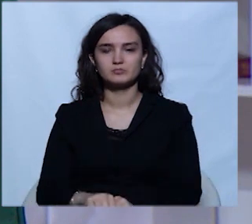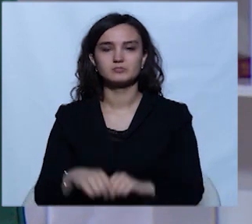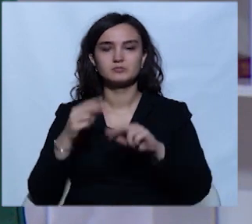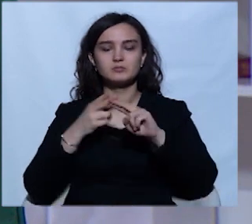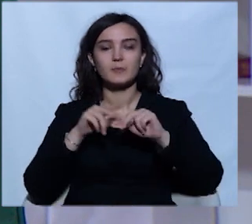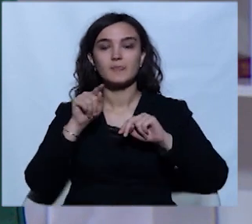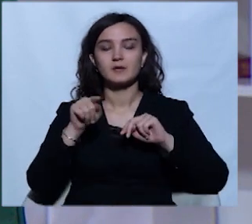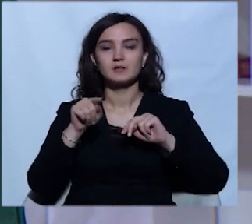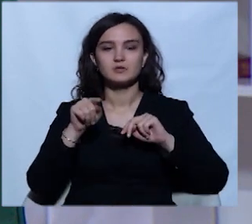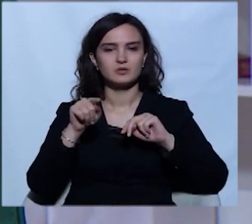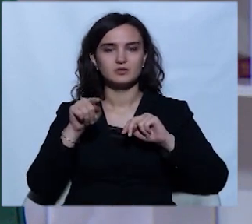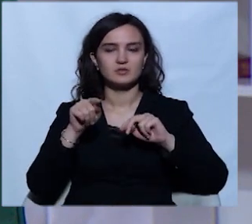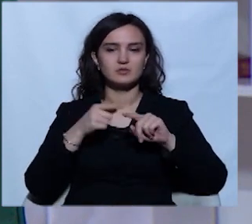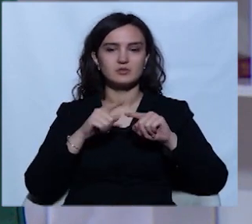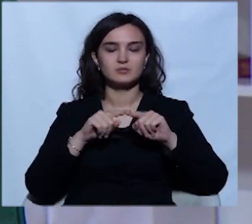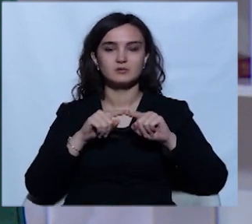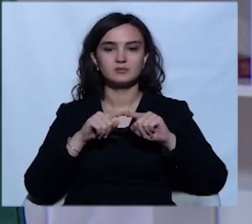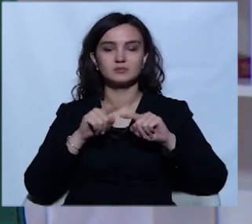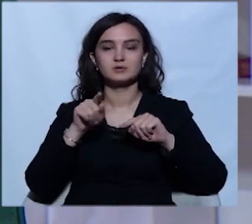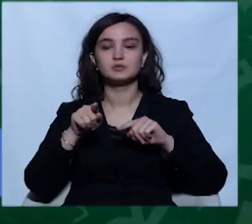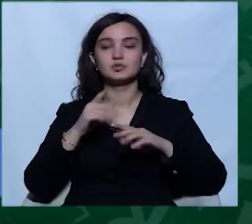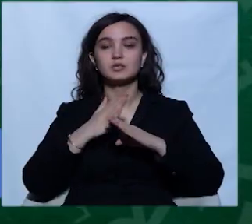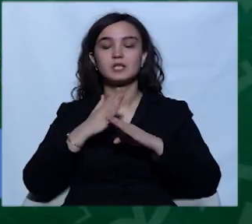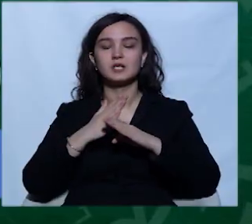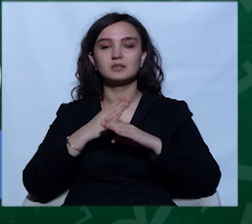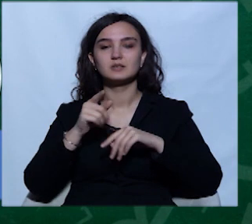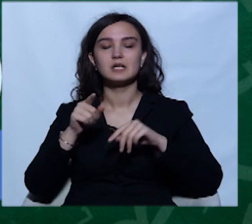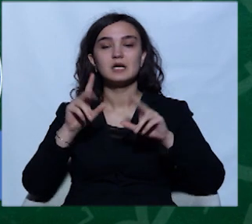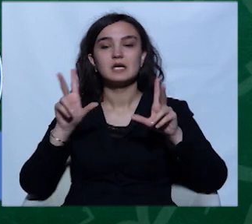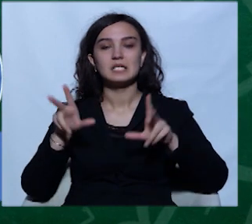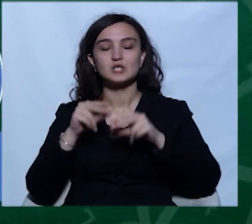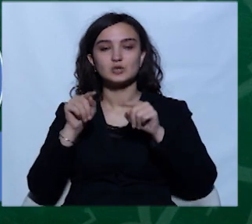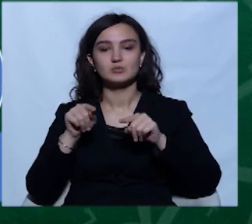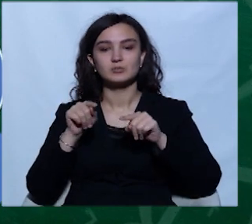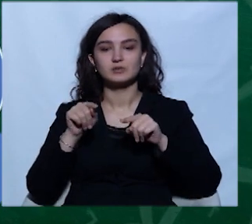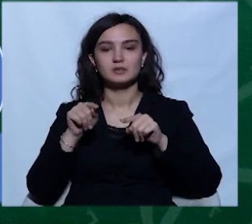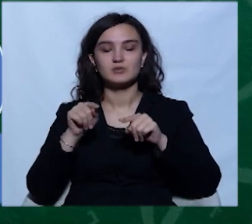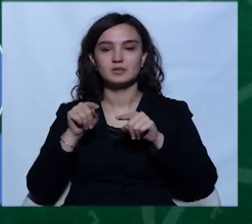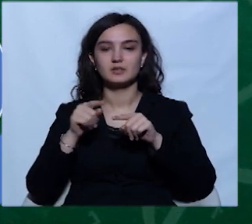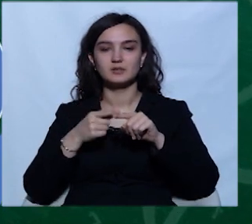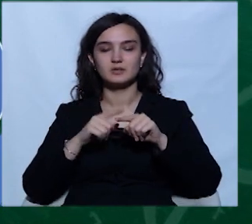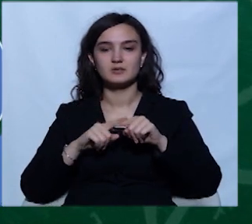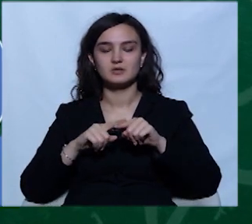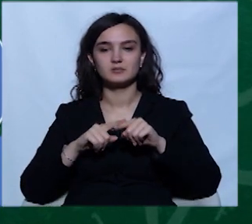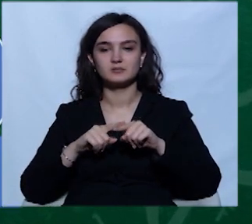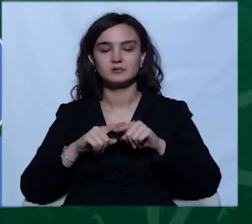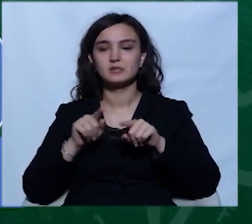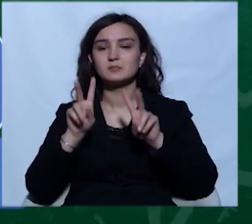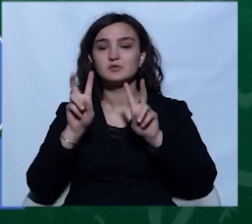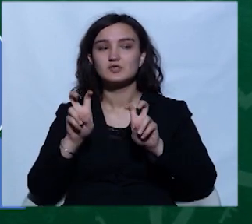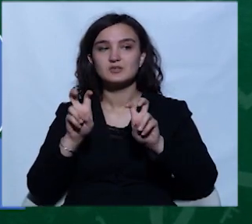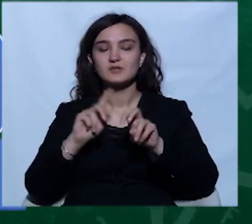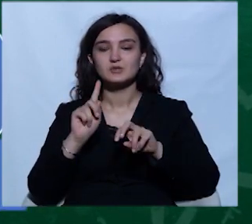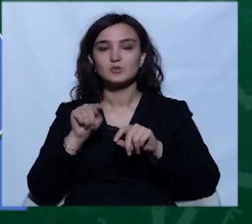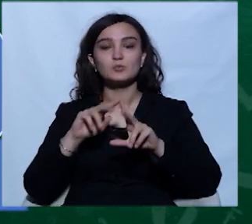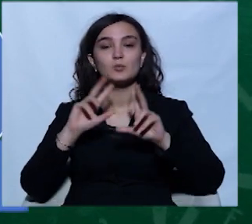are stranded, hopefully you are then rescued. Our next word, to rescue, which means